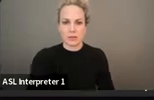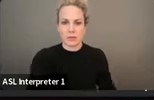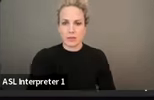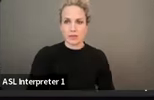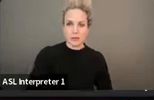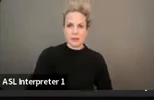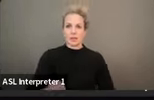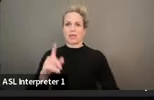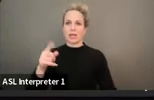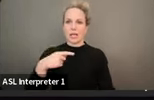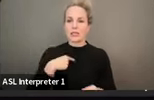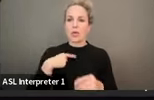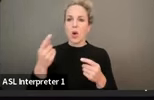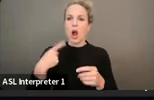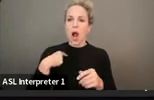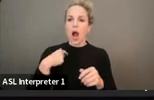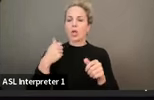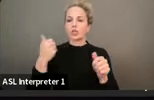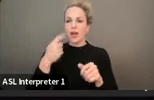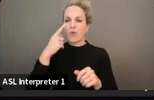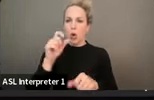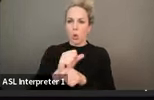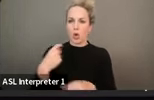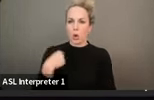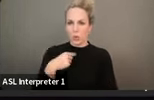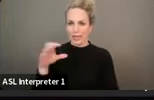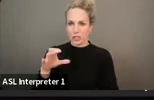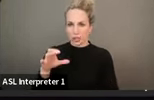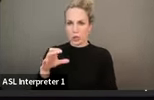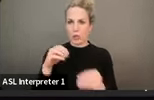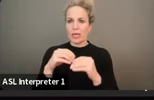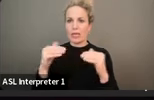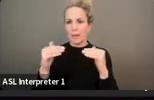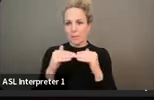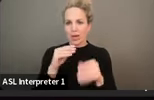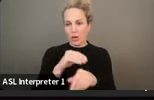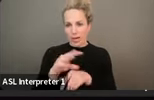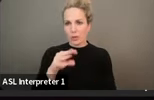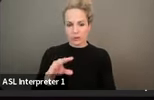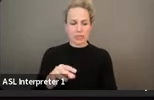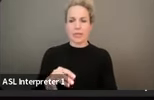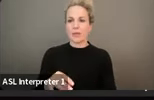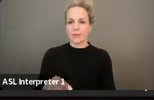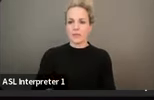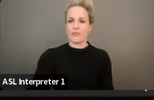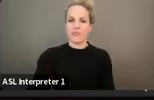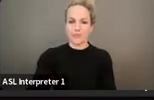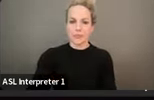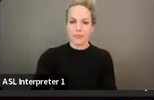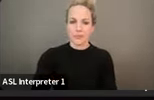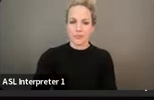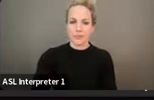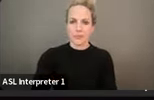powerful. It's our driving force. It's a driving force for the work that we do here in peer counseling, is that we're helping people